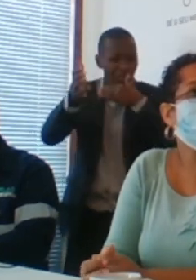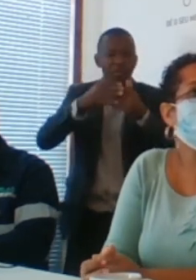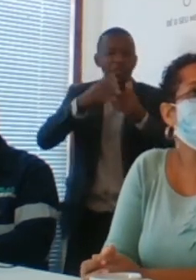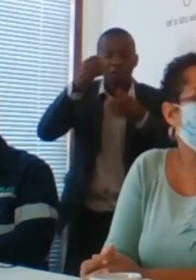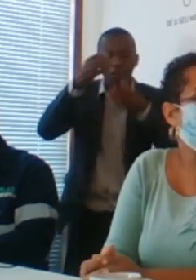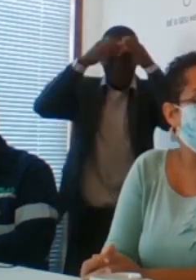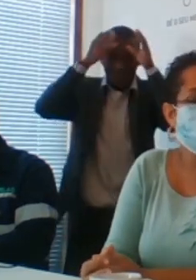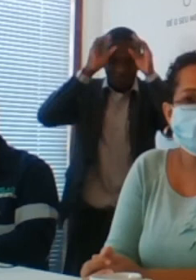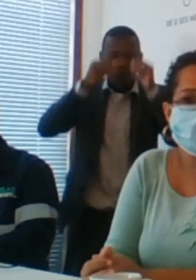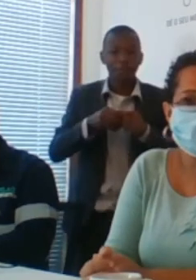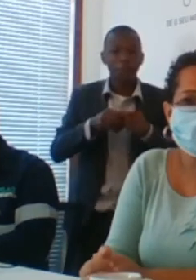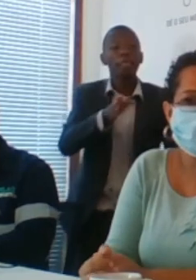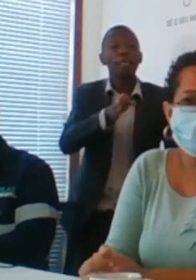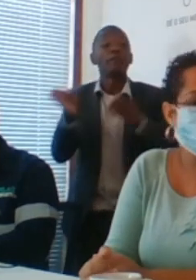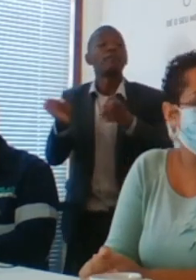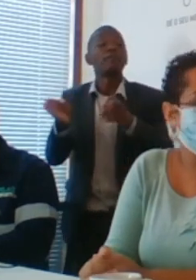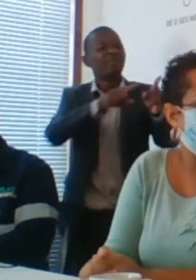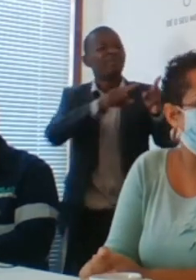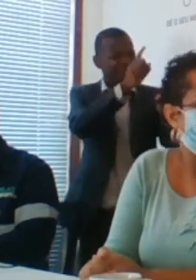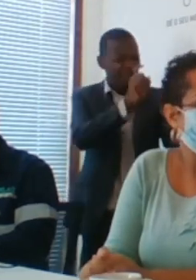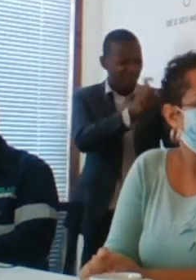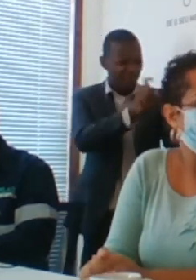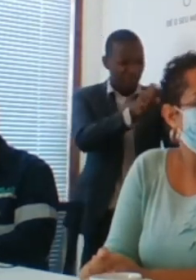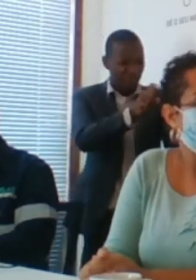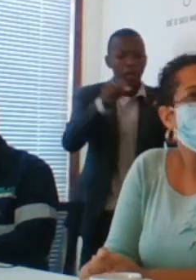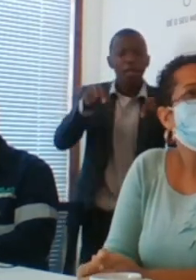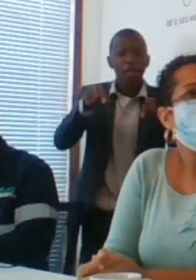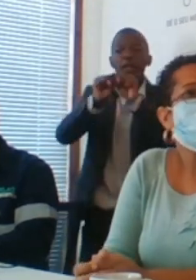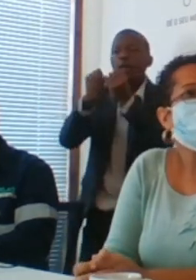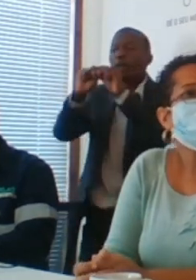with people with disabilities at the moment in Mozambique.